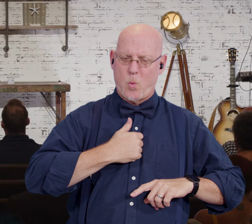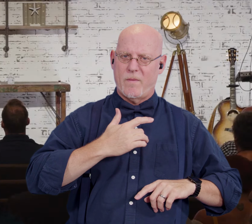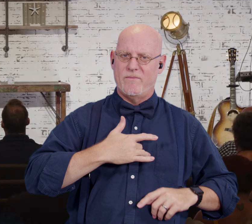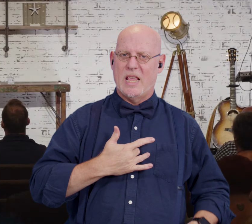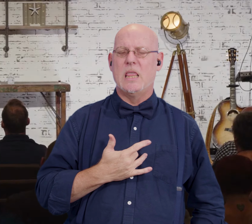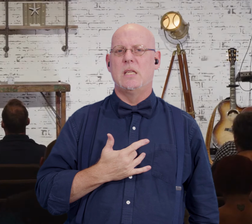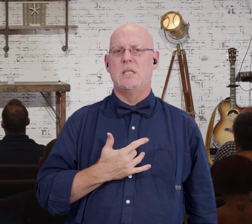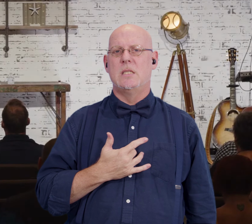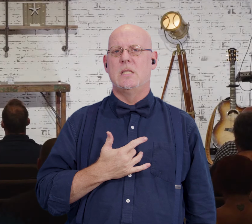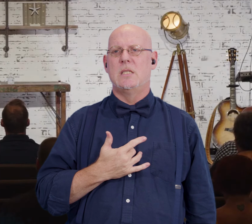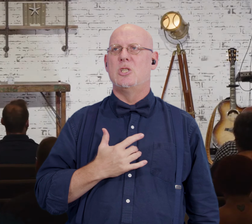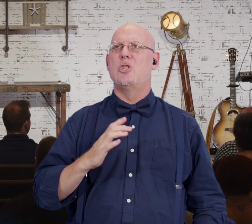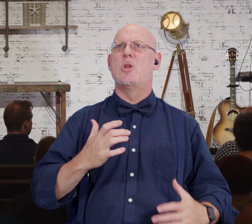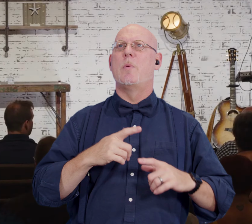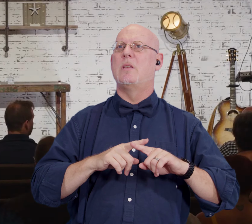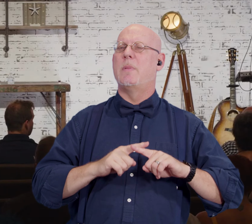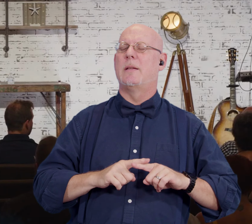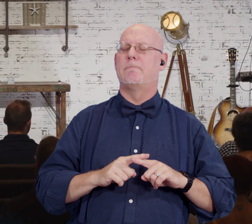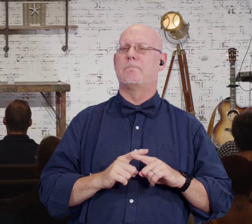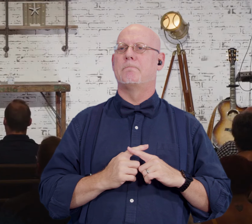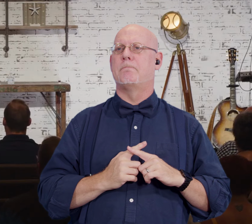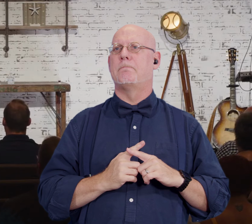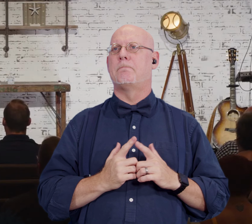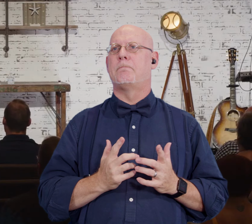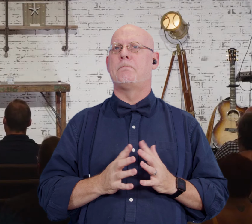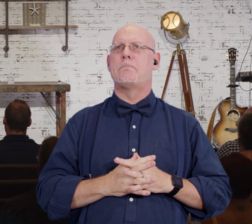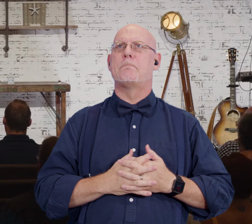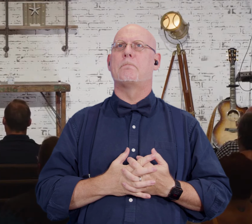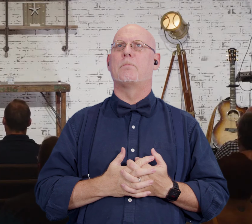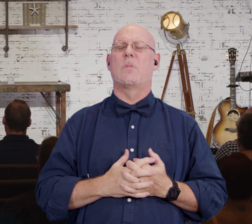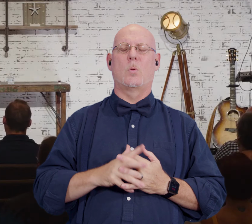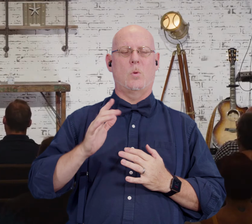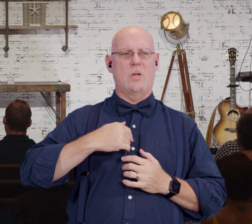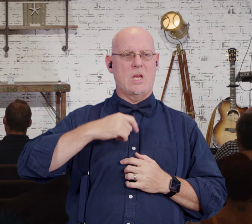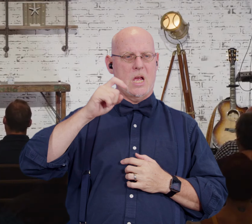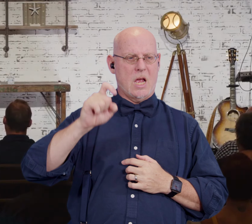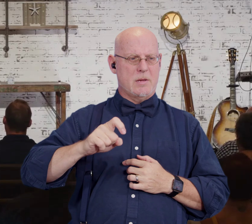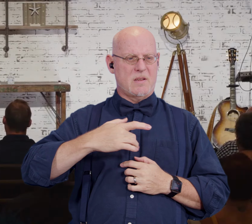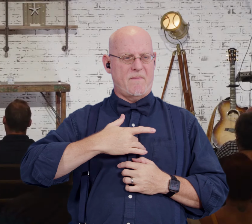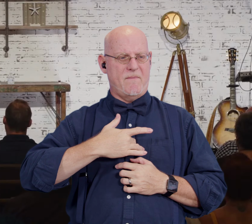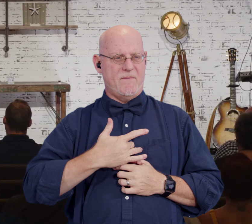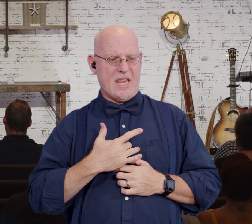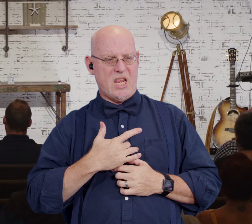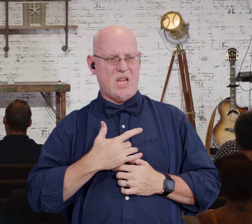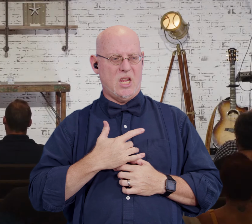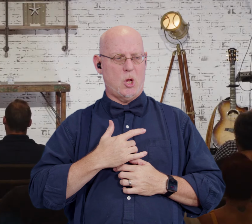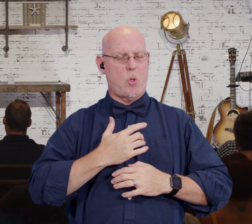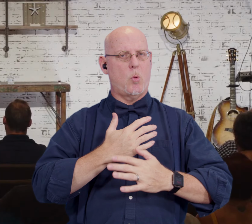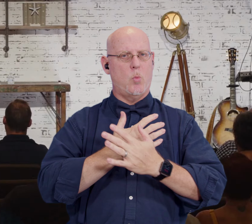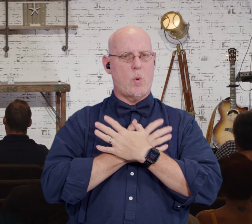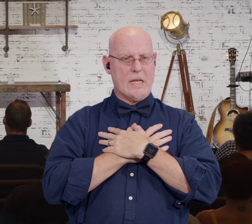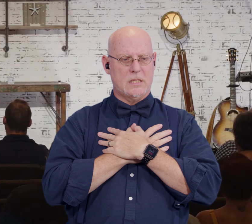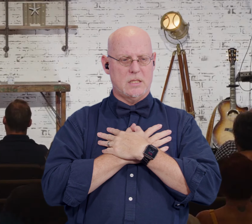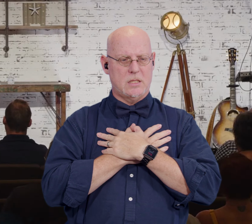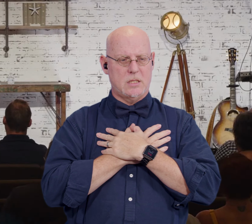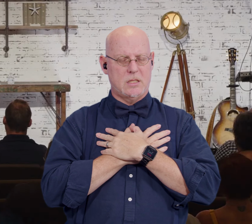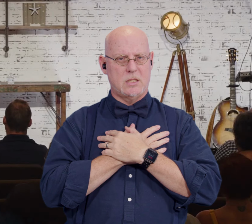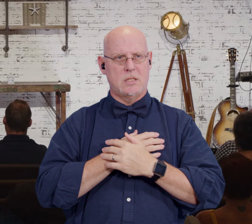feelings. So much stock where it's, man, I've got to feel at